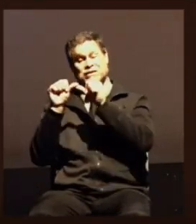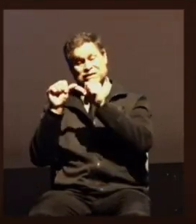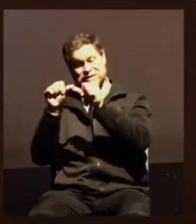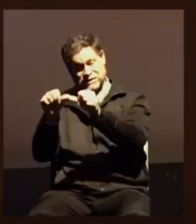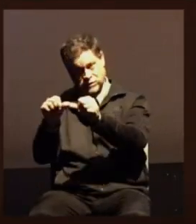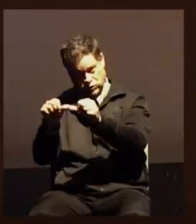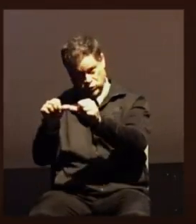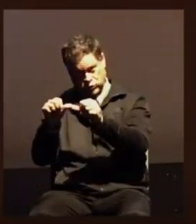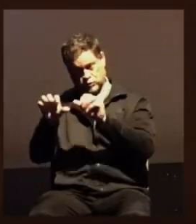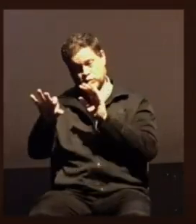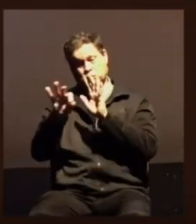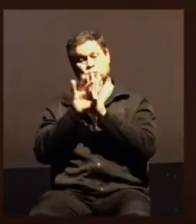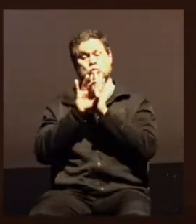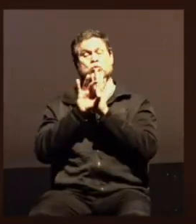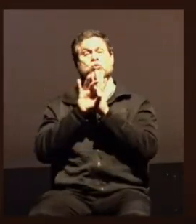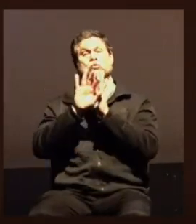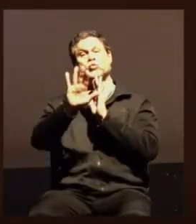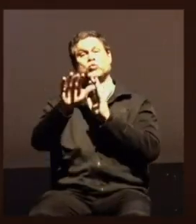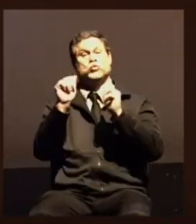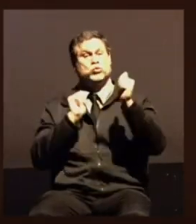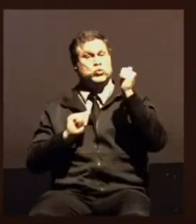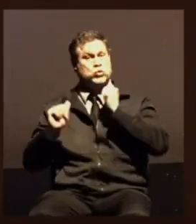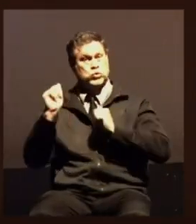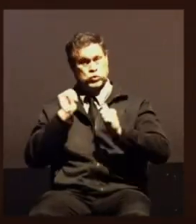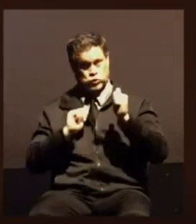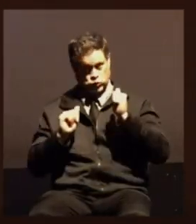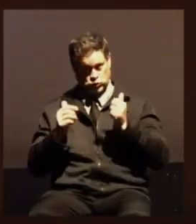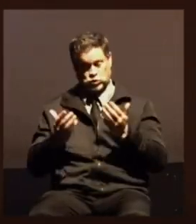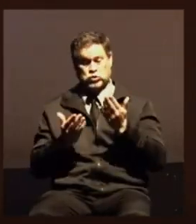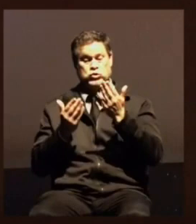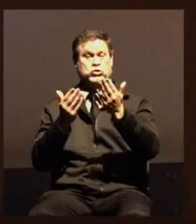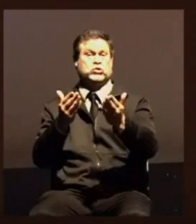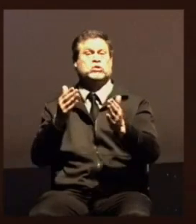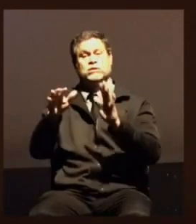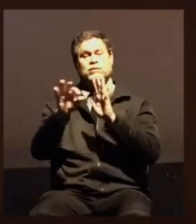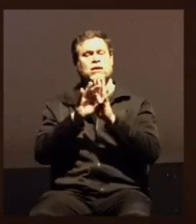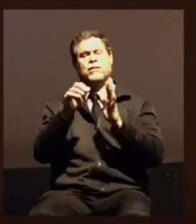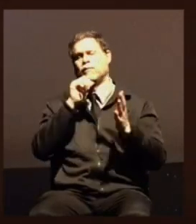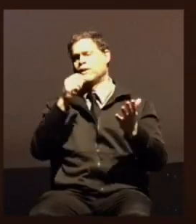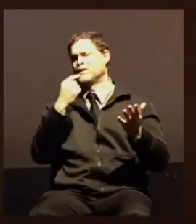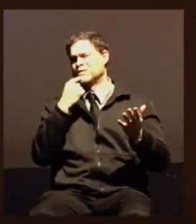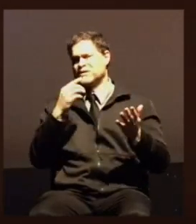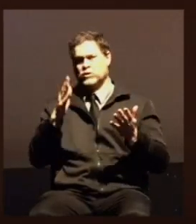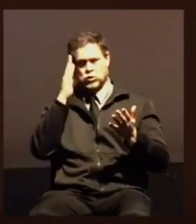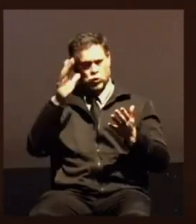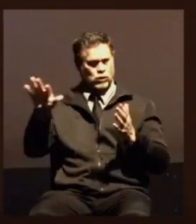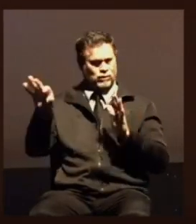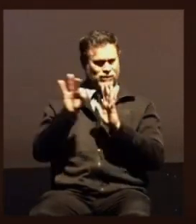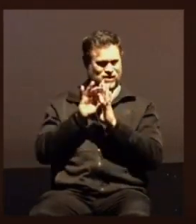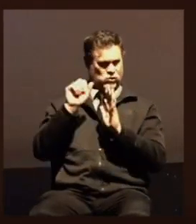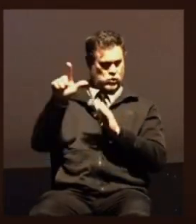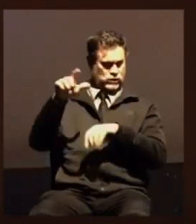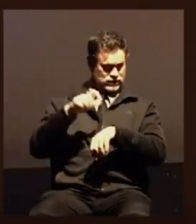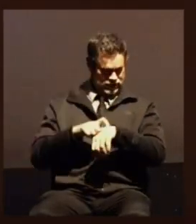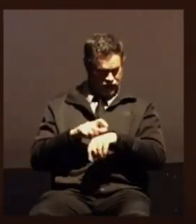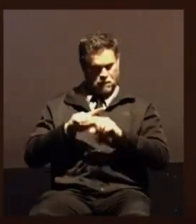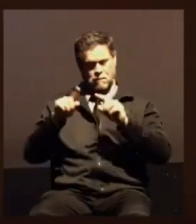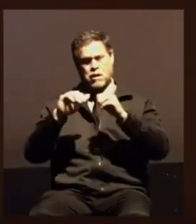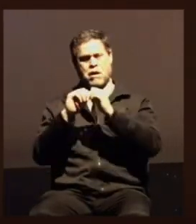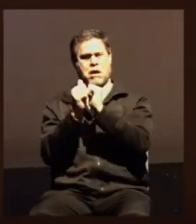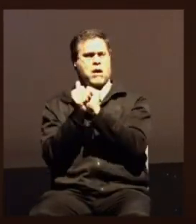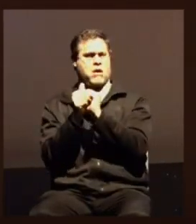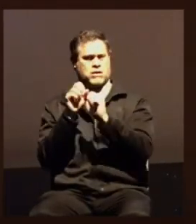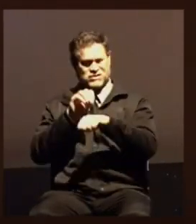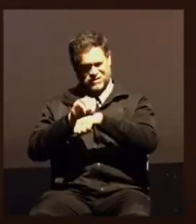to choose your shows for you and suggest those picks, I'm not saying that you're going to pick those picks all the time, but how does